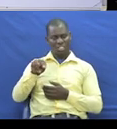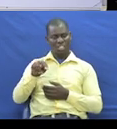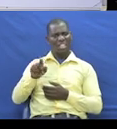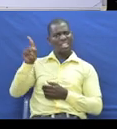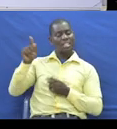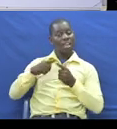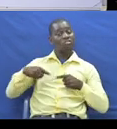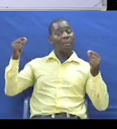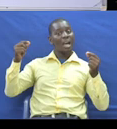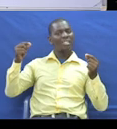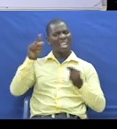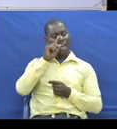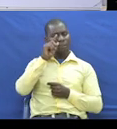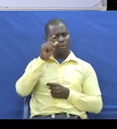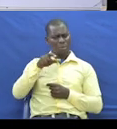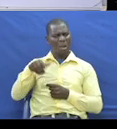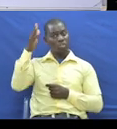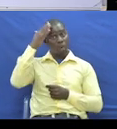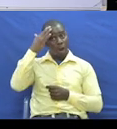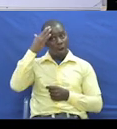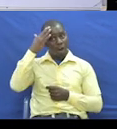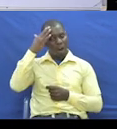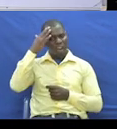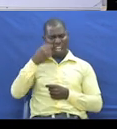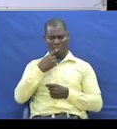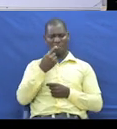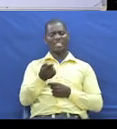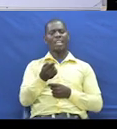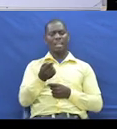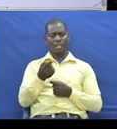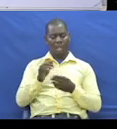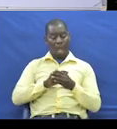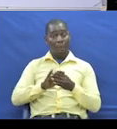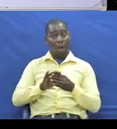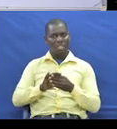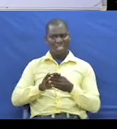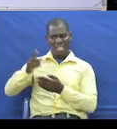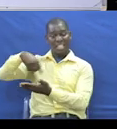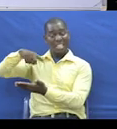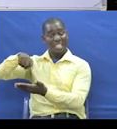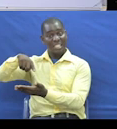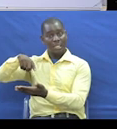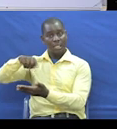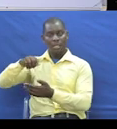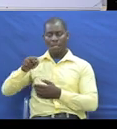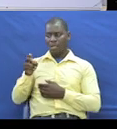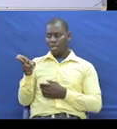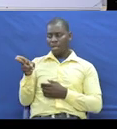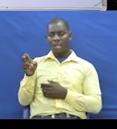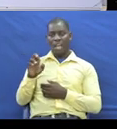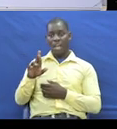isotopes in Japan. I think everyone you know what if you say about the cities Hiroshima